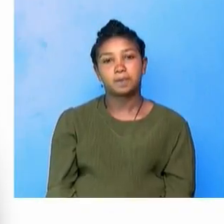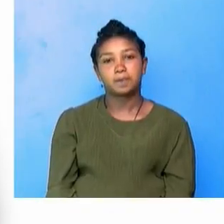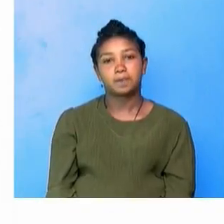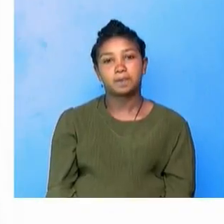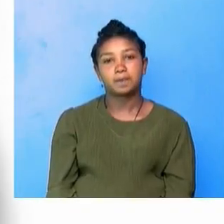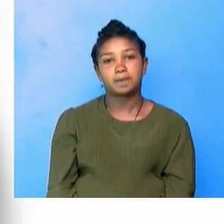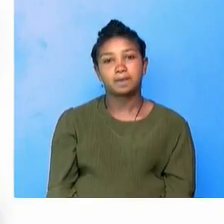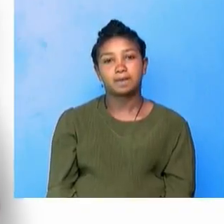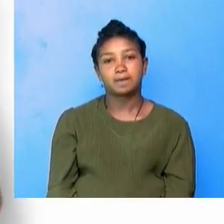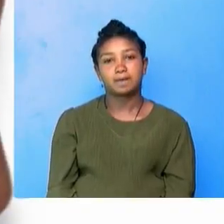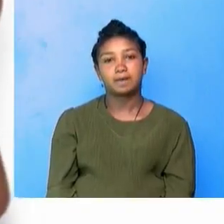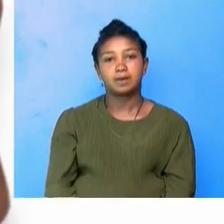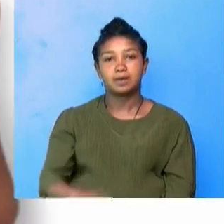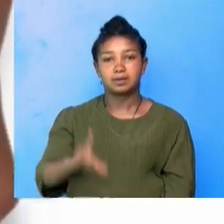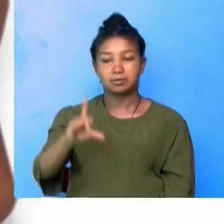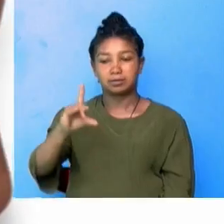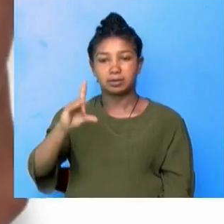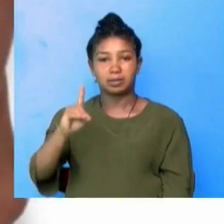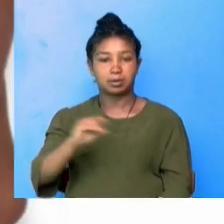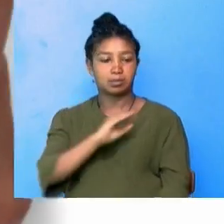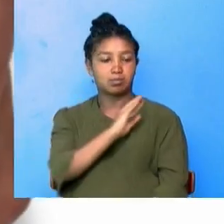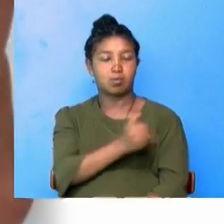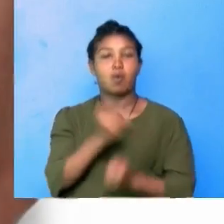E, powerful.